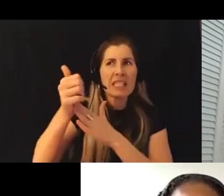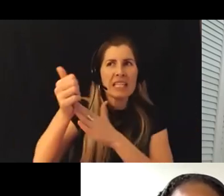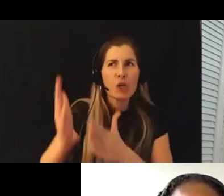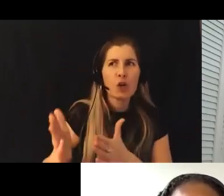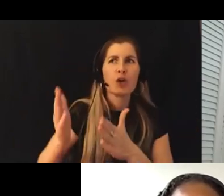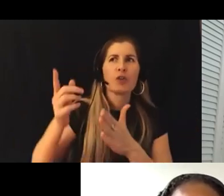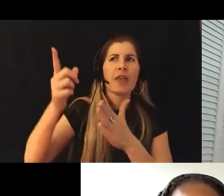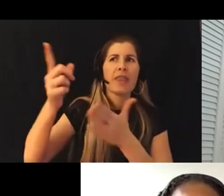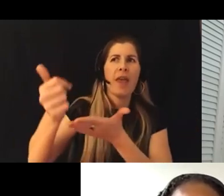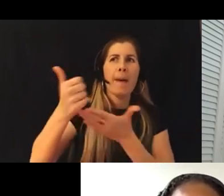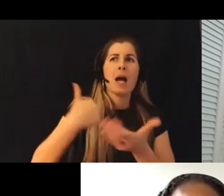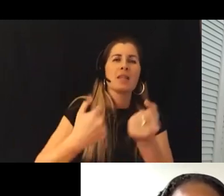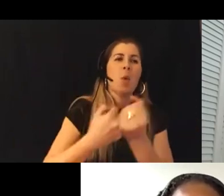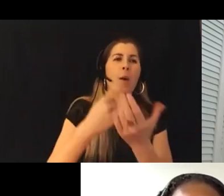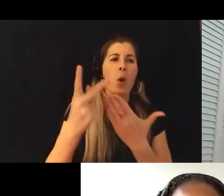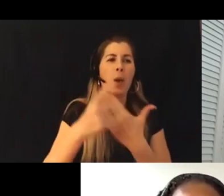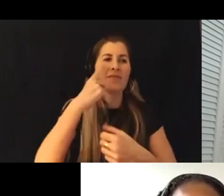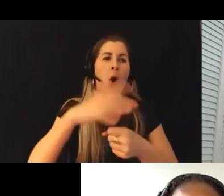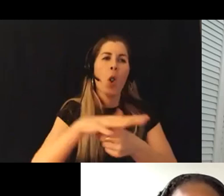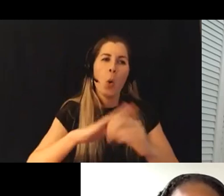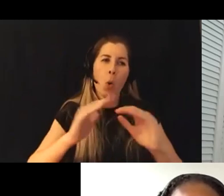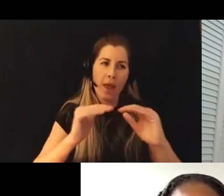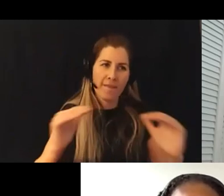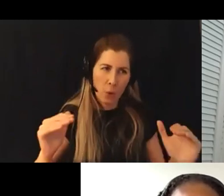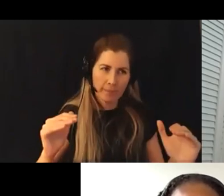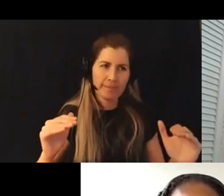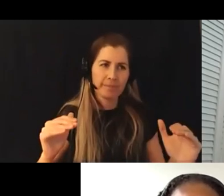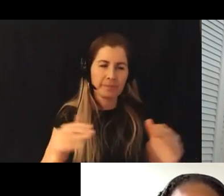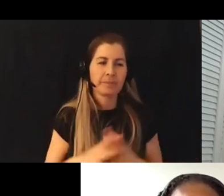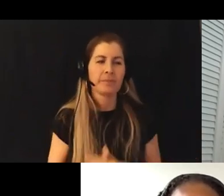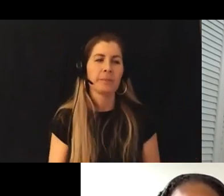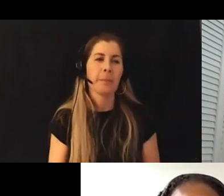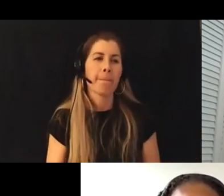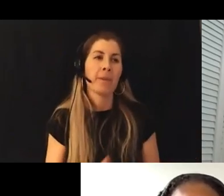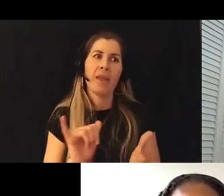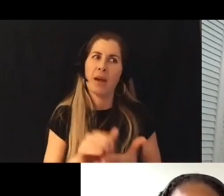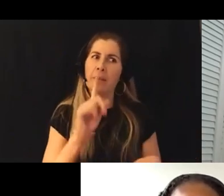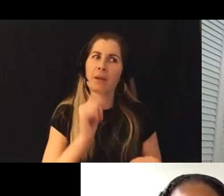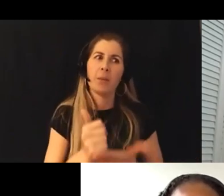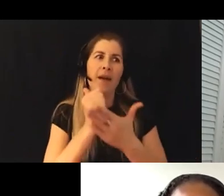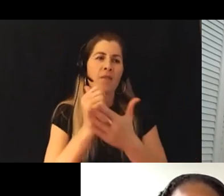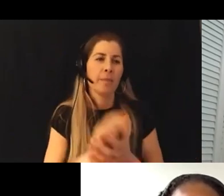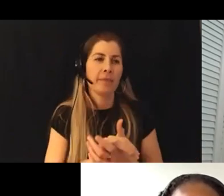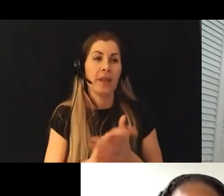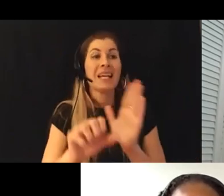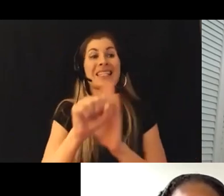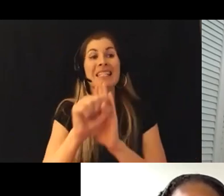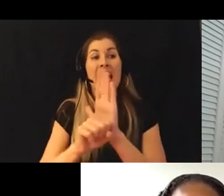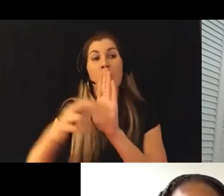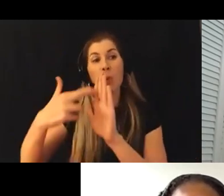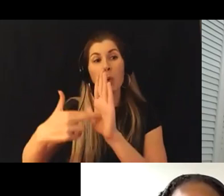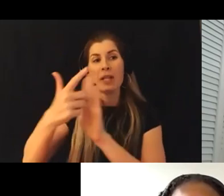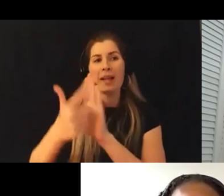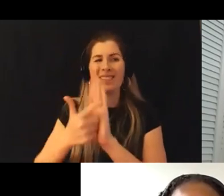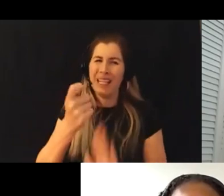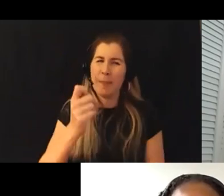help to support our programs on the local level. Just being able to translate that for each other would be very helpful. And the state standards is kind of where, it's